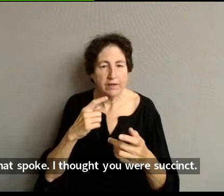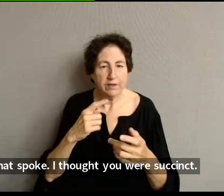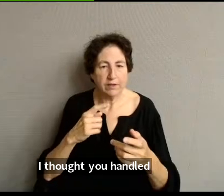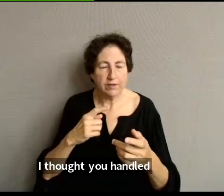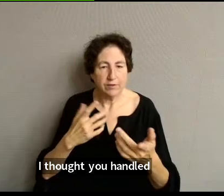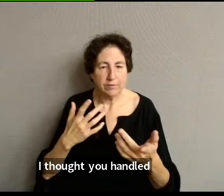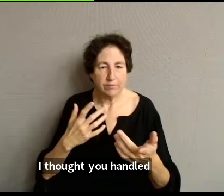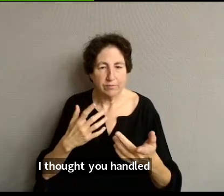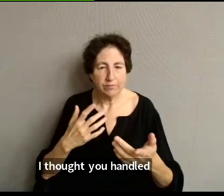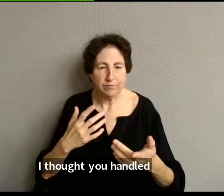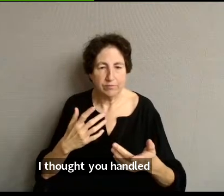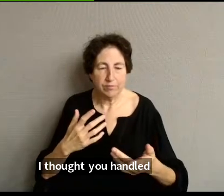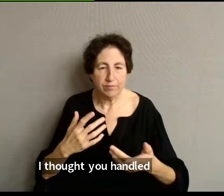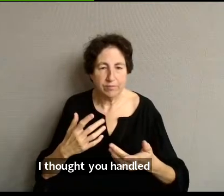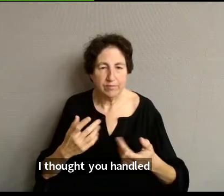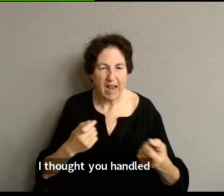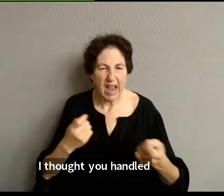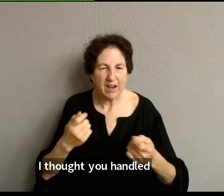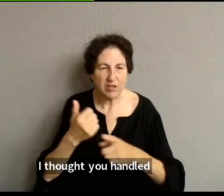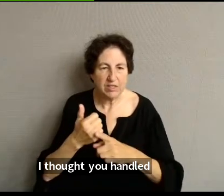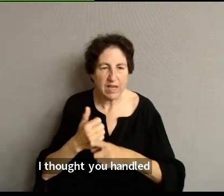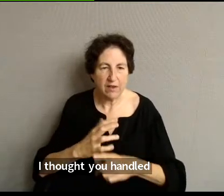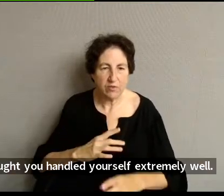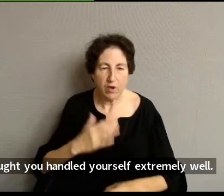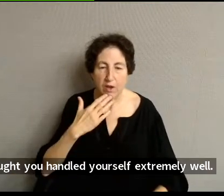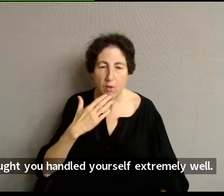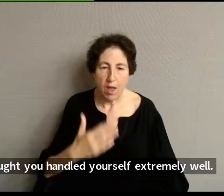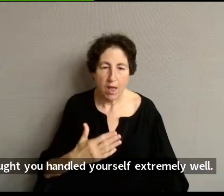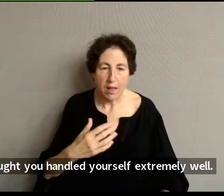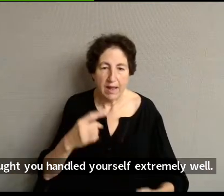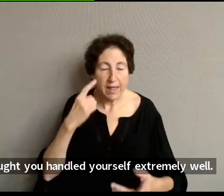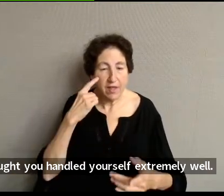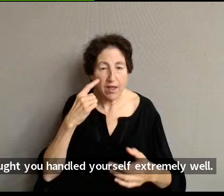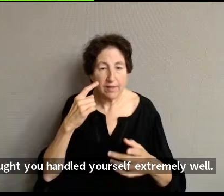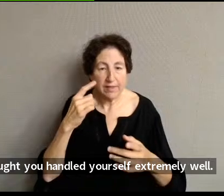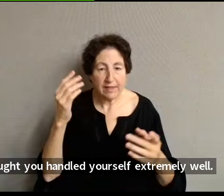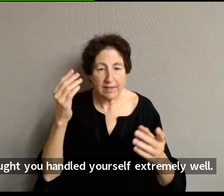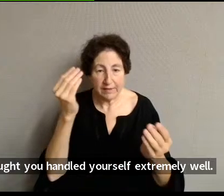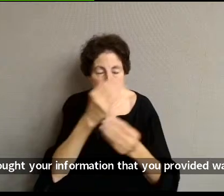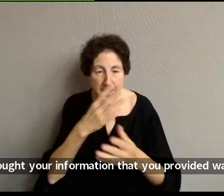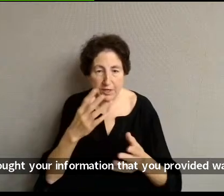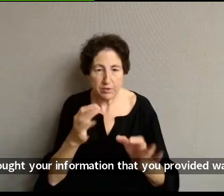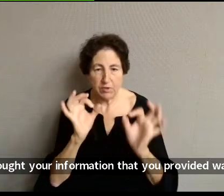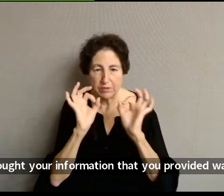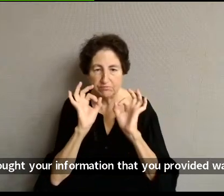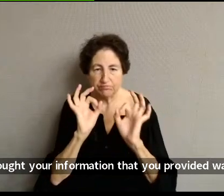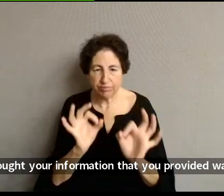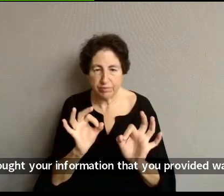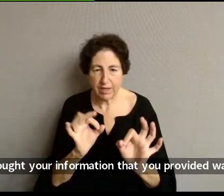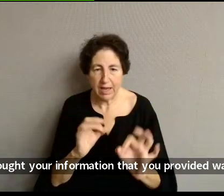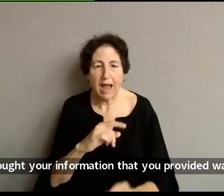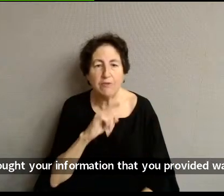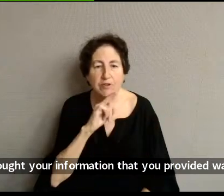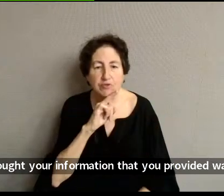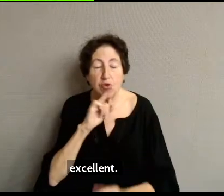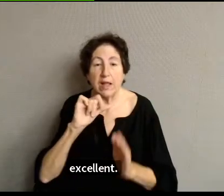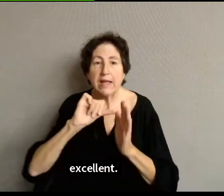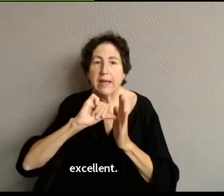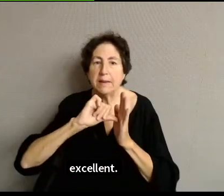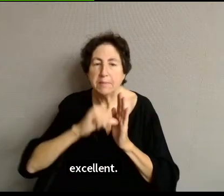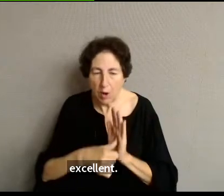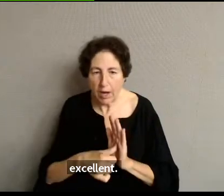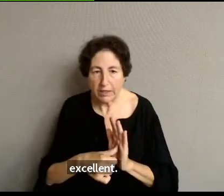well. And I thought your information that you provided was excellent. I was extremely